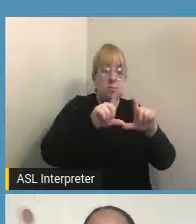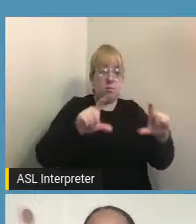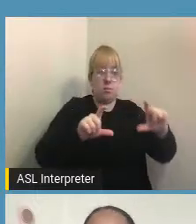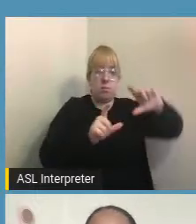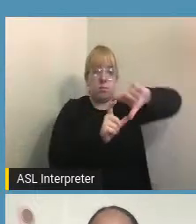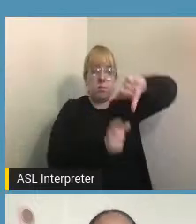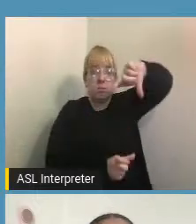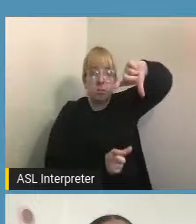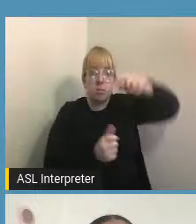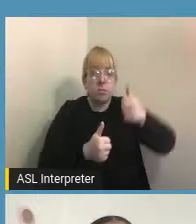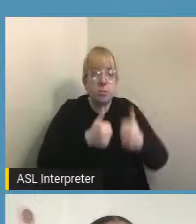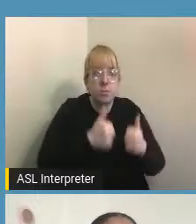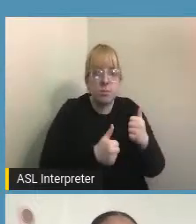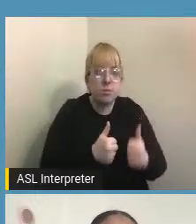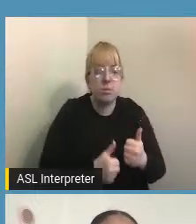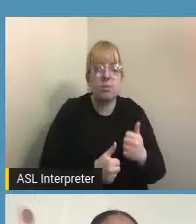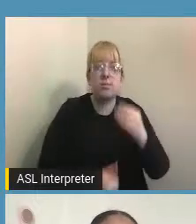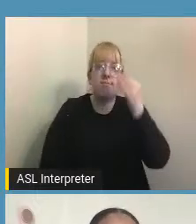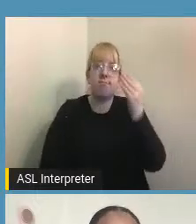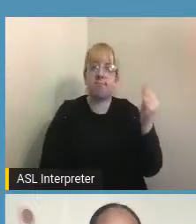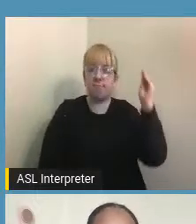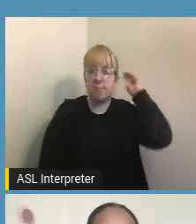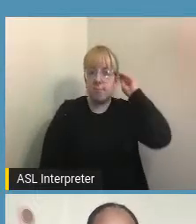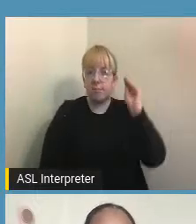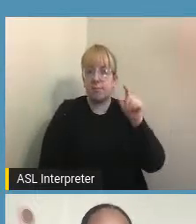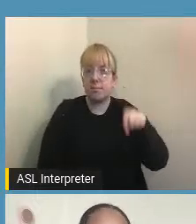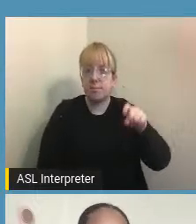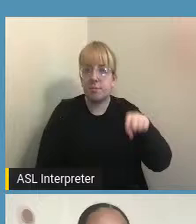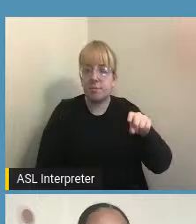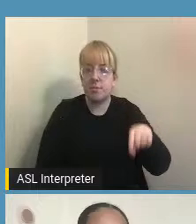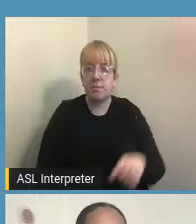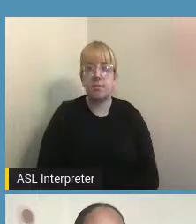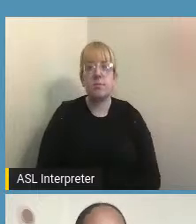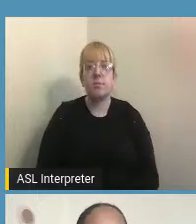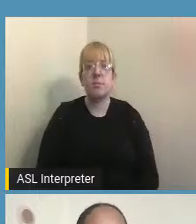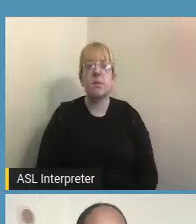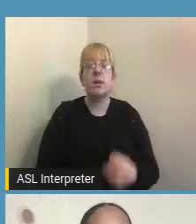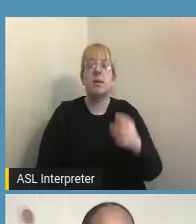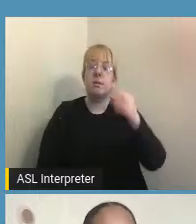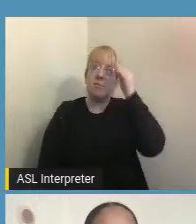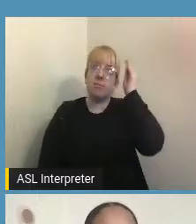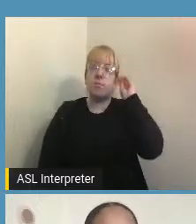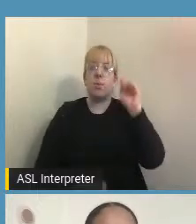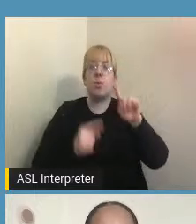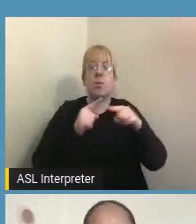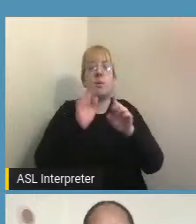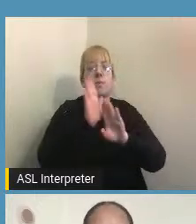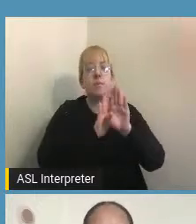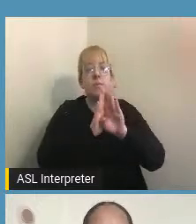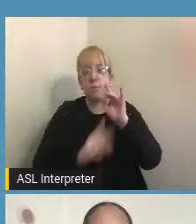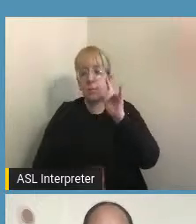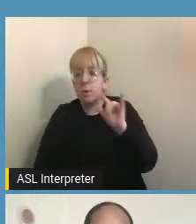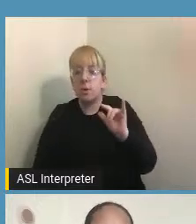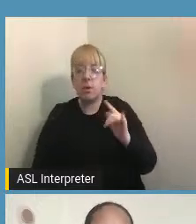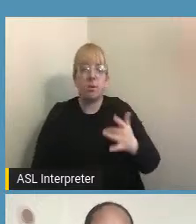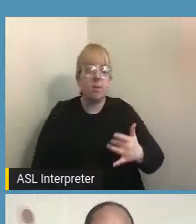vertical? Keep that in mind when you're developing your look and feel, because you don't want to create something